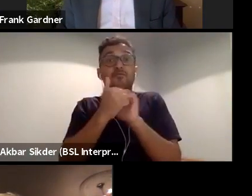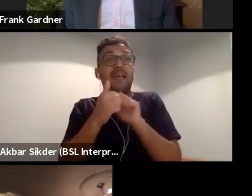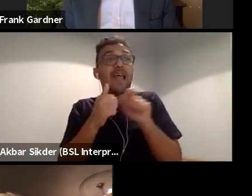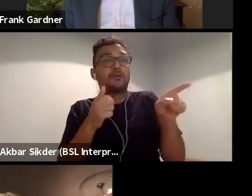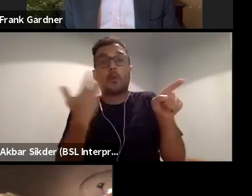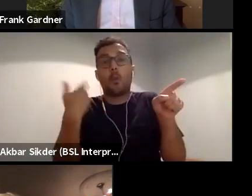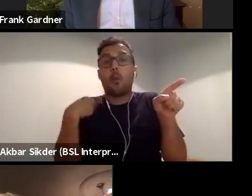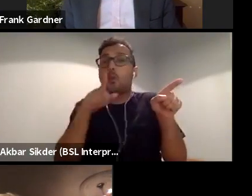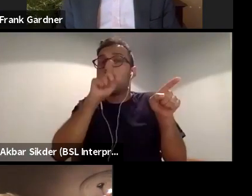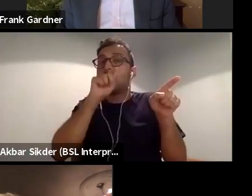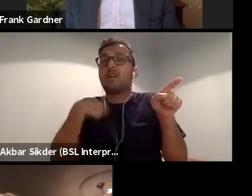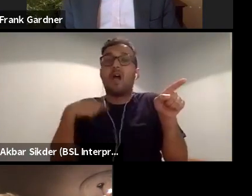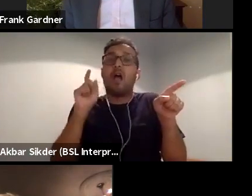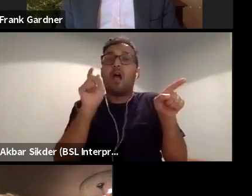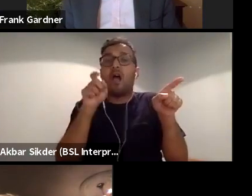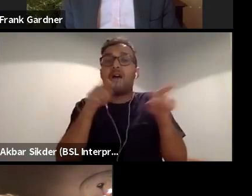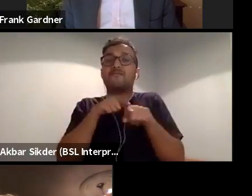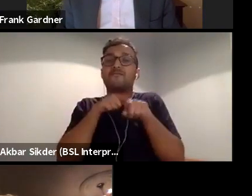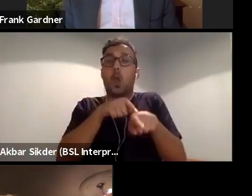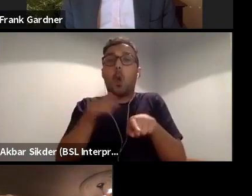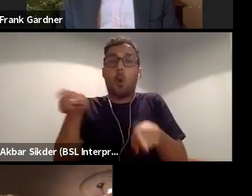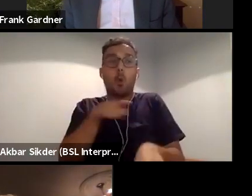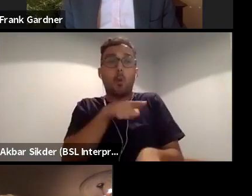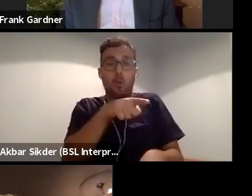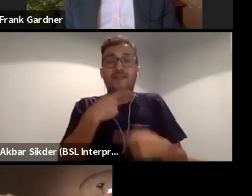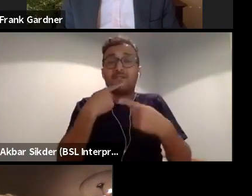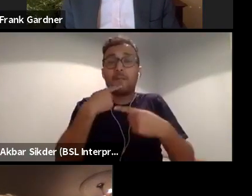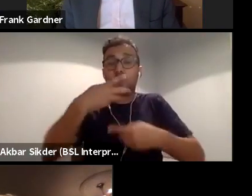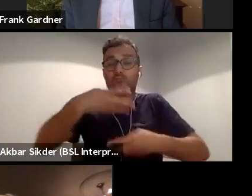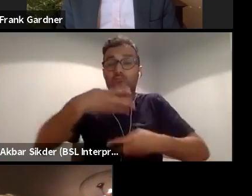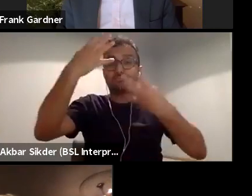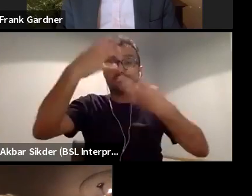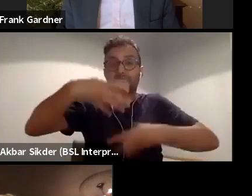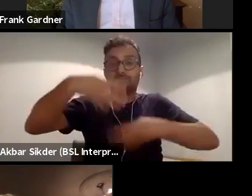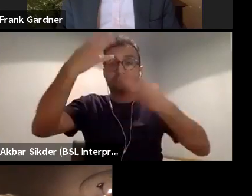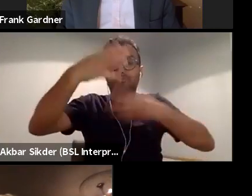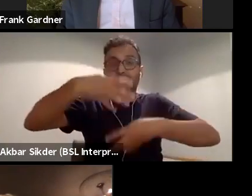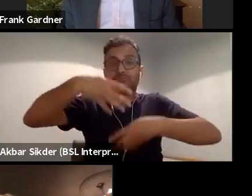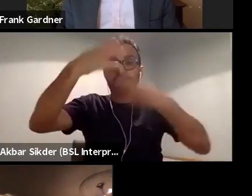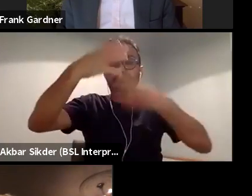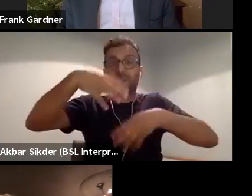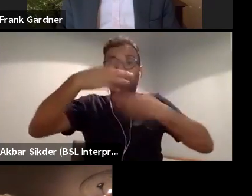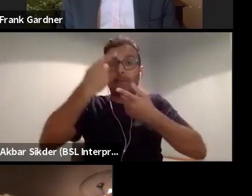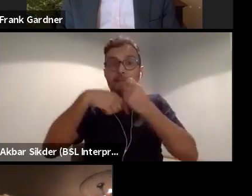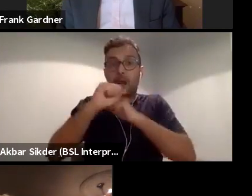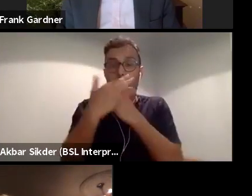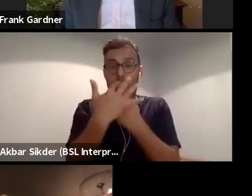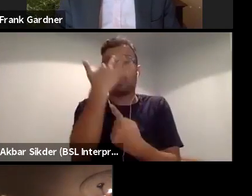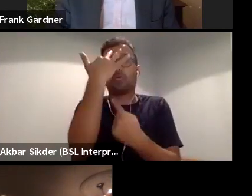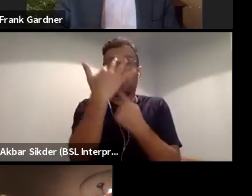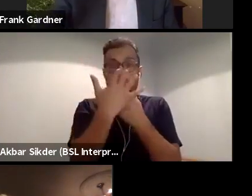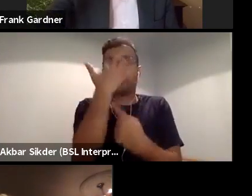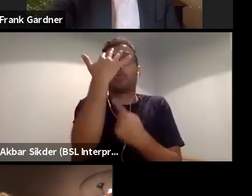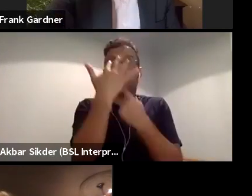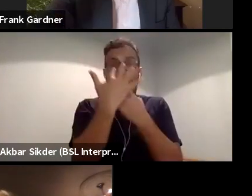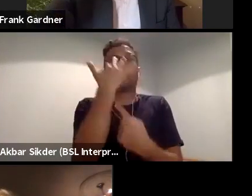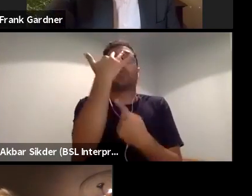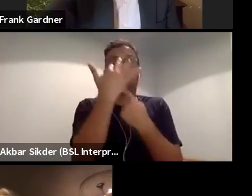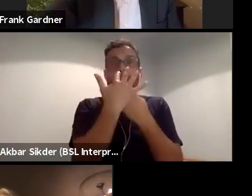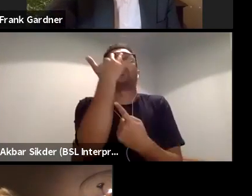accounts will find that their view of the world, their view of an incident in the first few